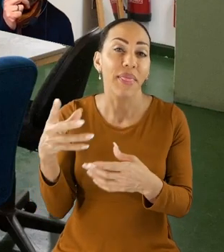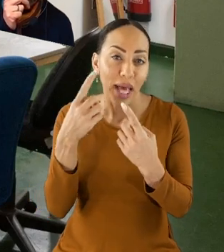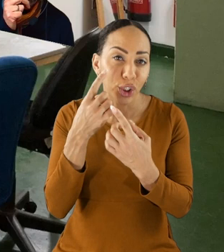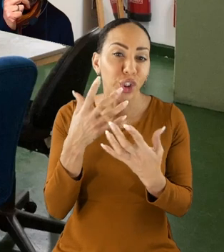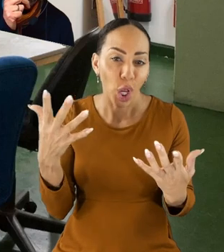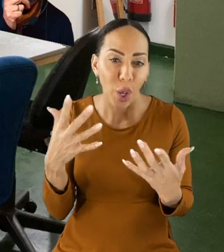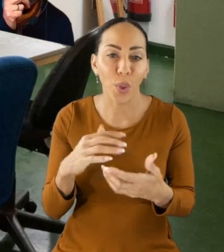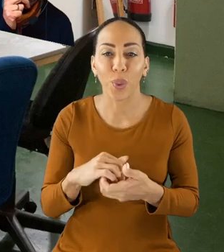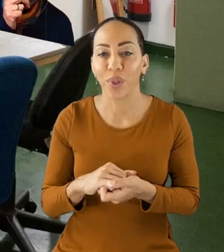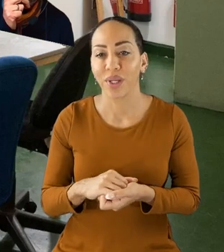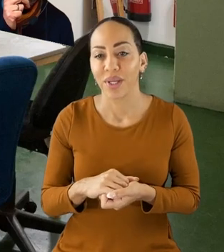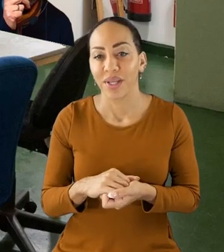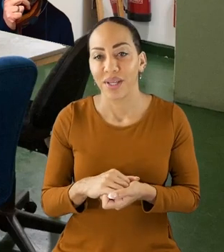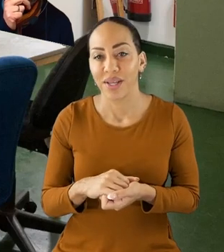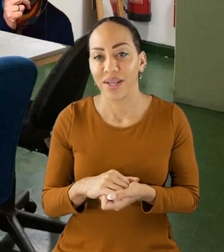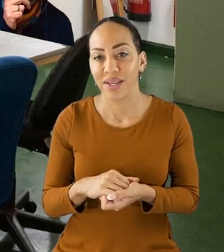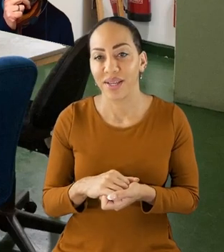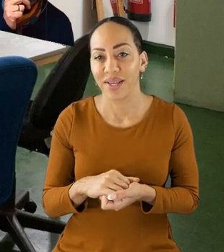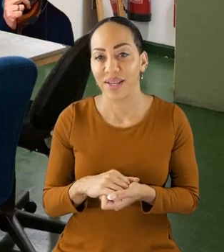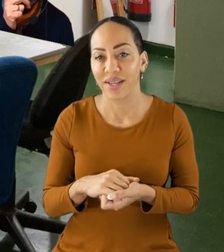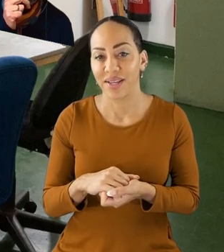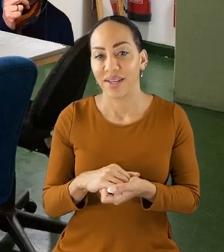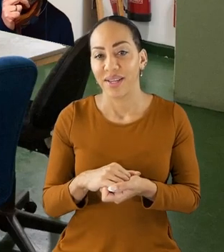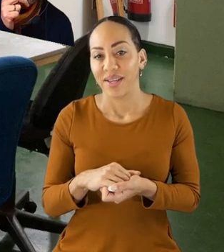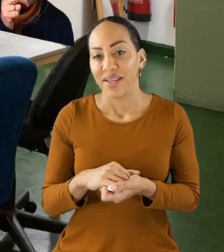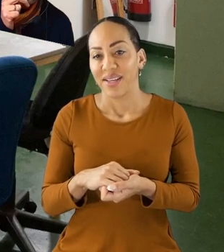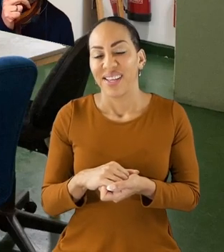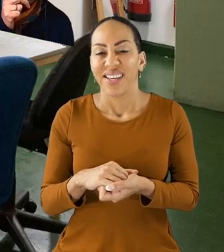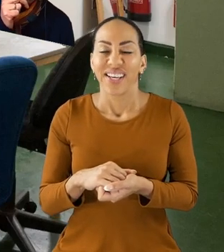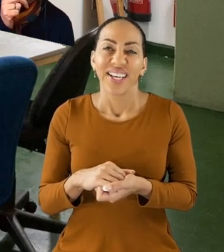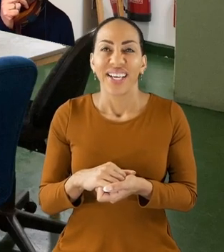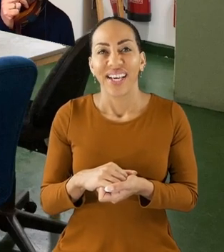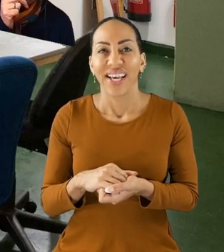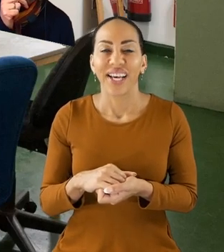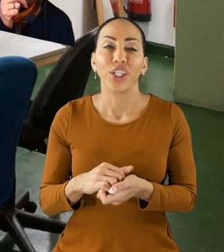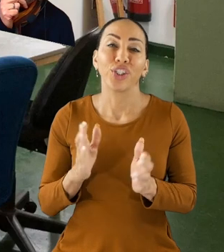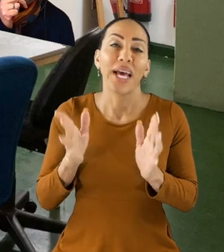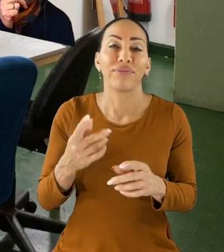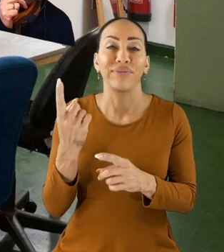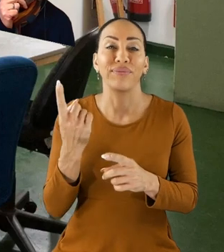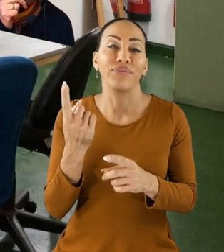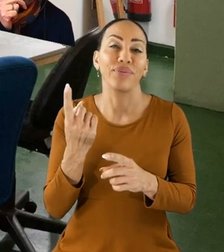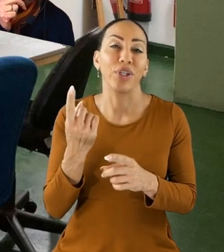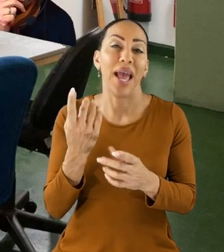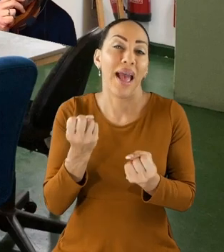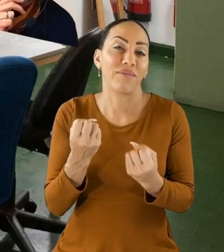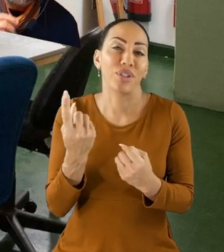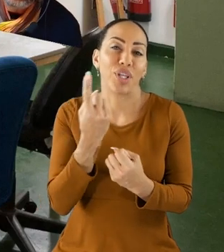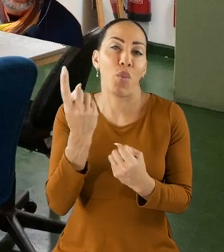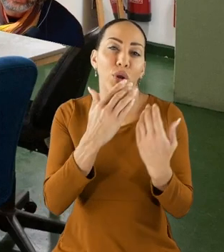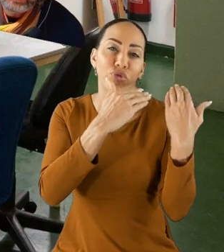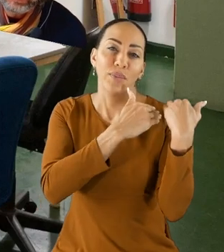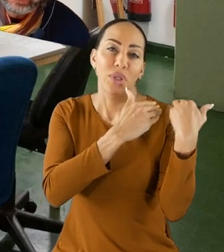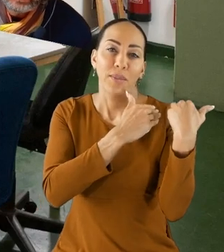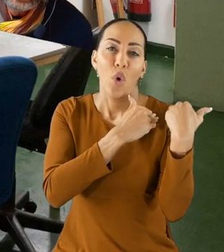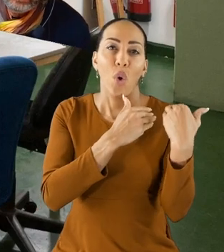you're trying to deal with it, kind of moment by moment as an improvisational actor. Well, my point really was